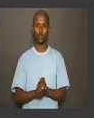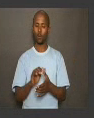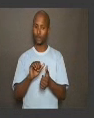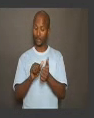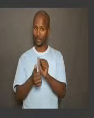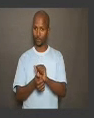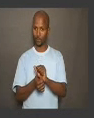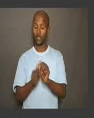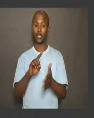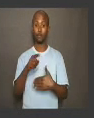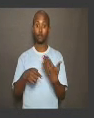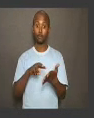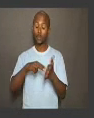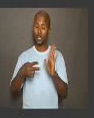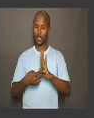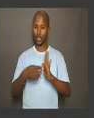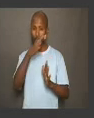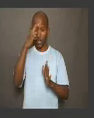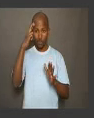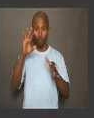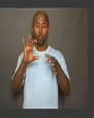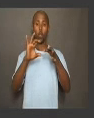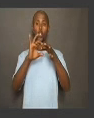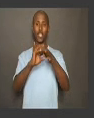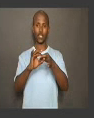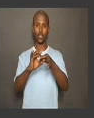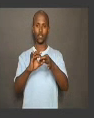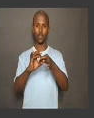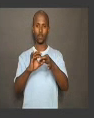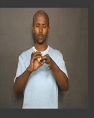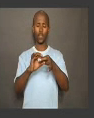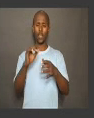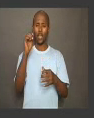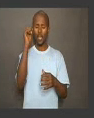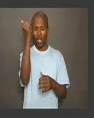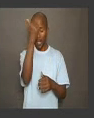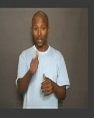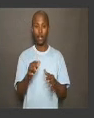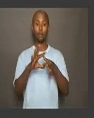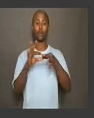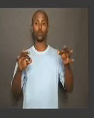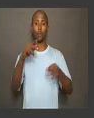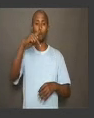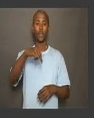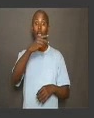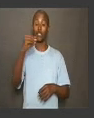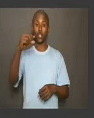This means that in the case of conjunction for any propositions P and